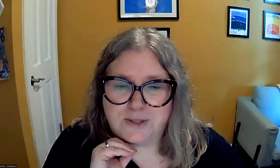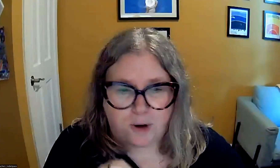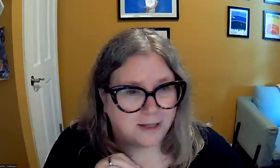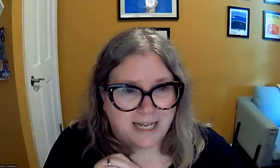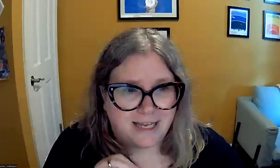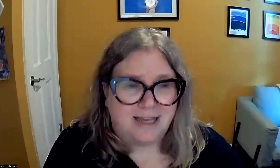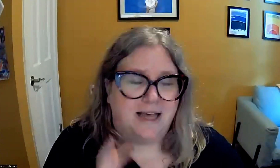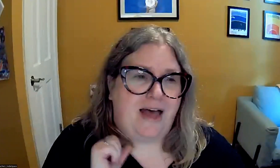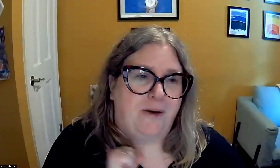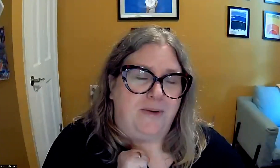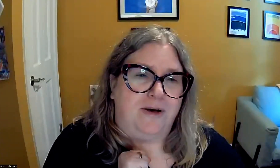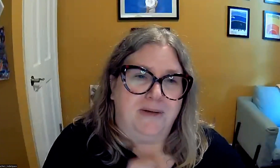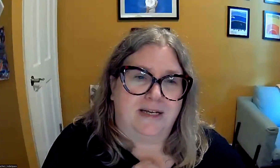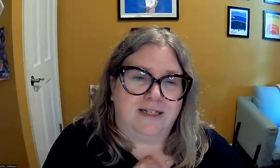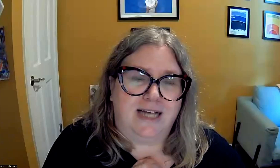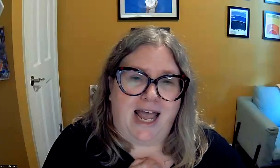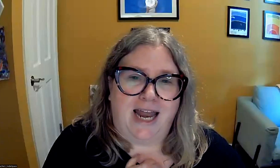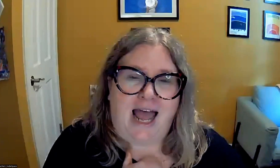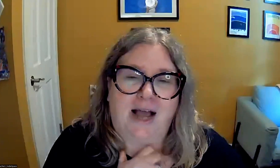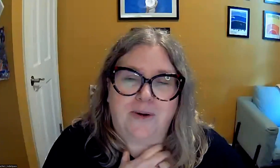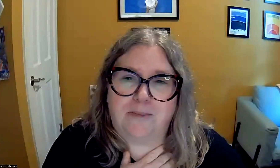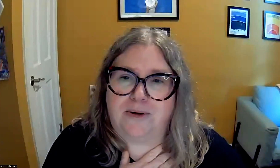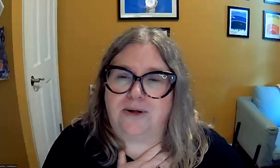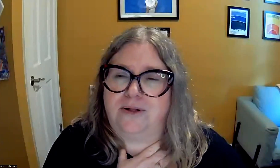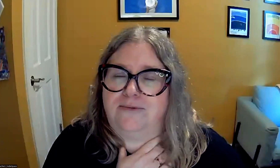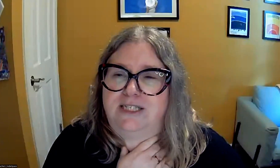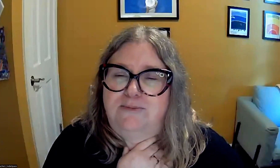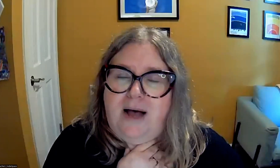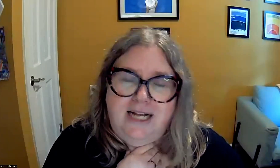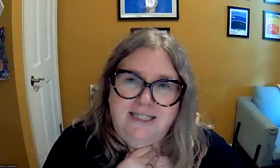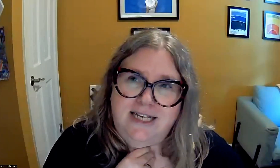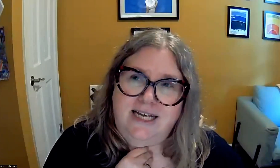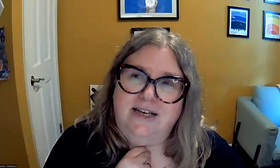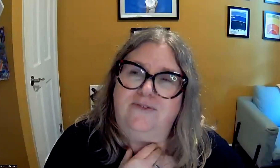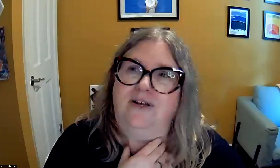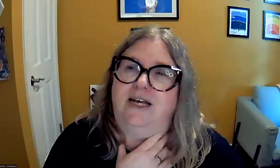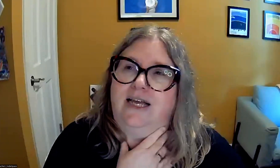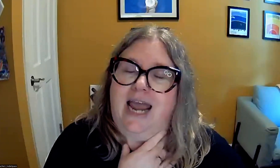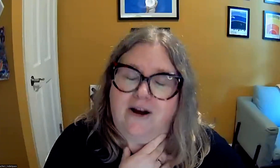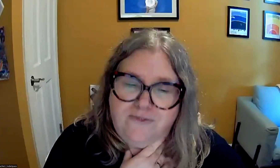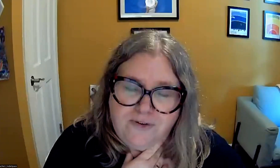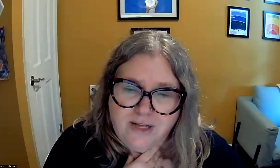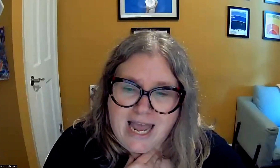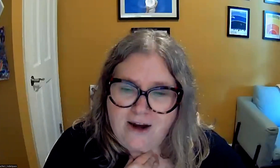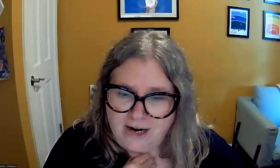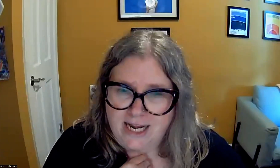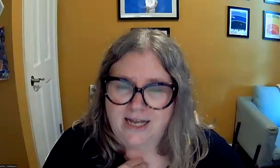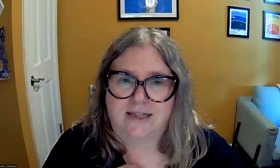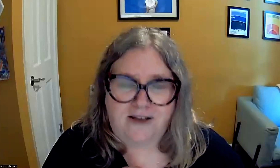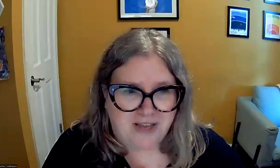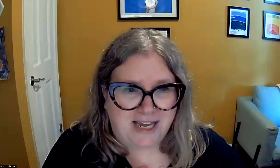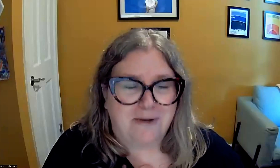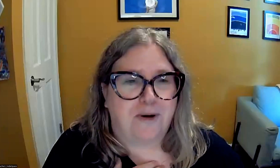feel strongly that we will build an equitable, responsive, careful,